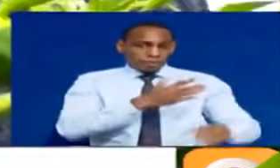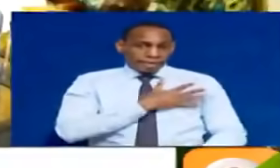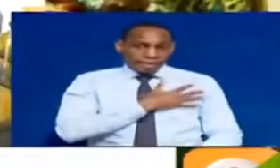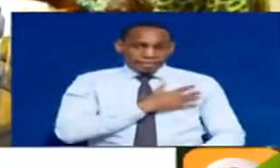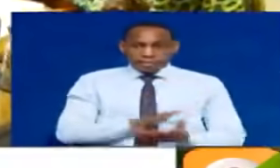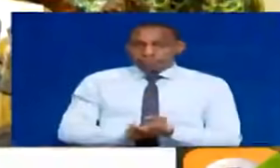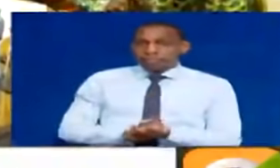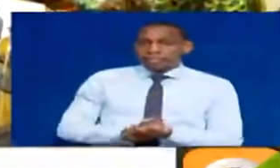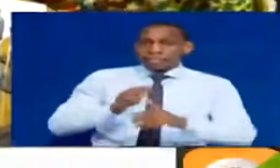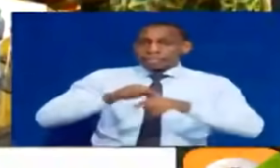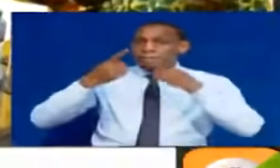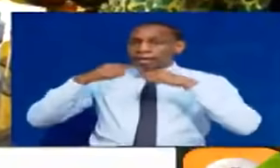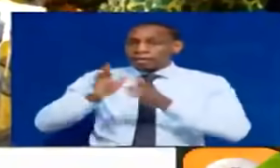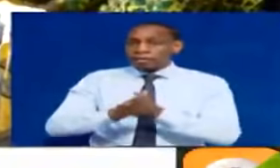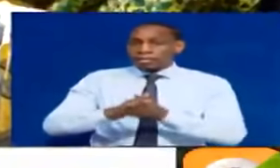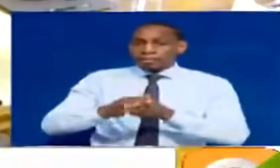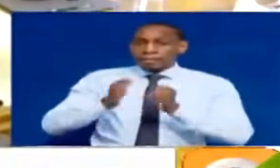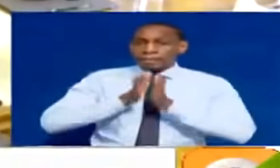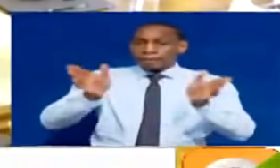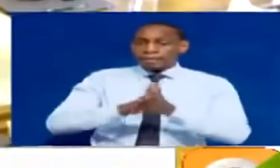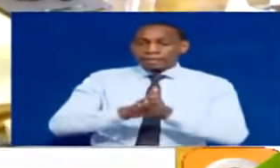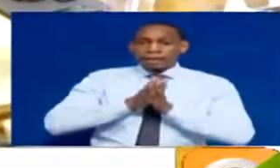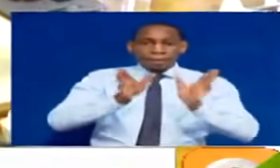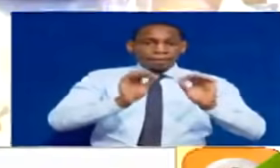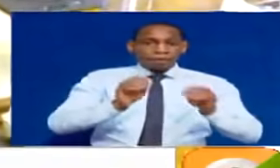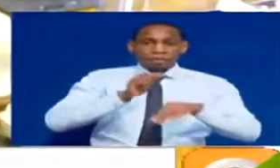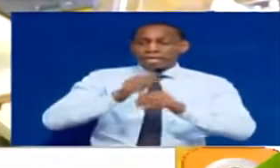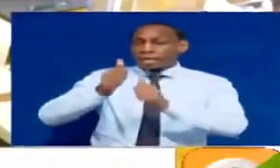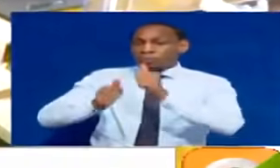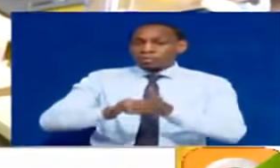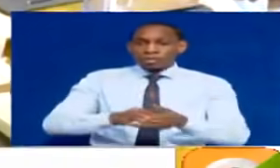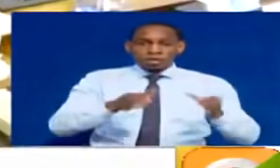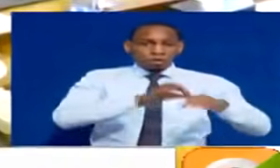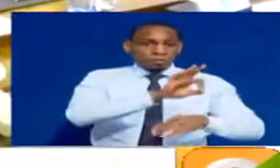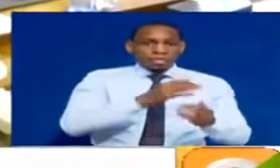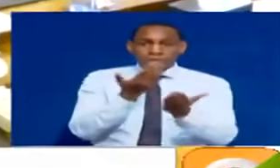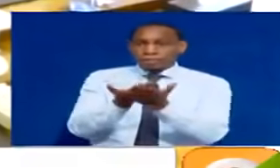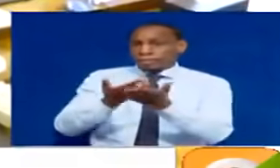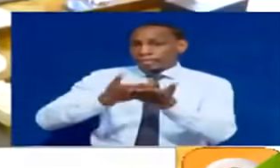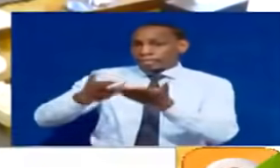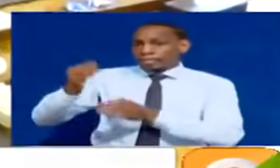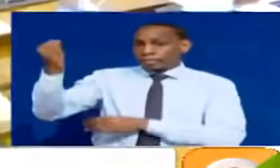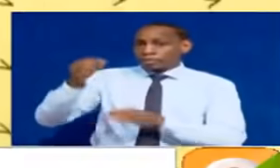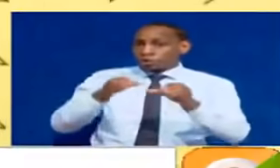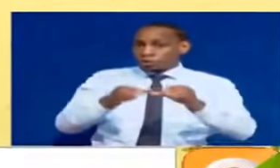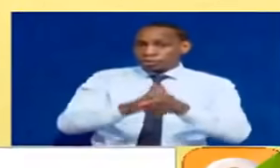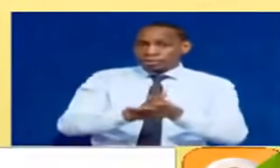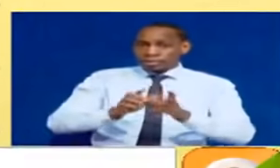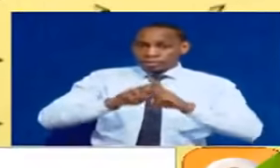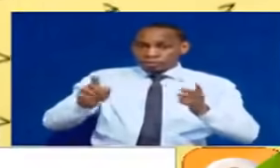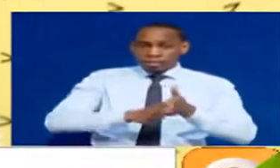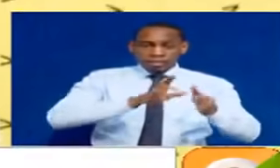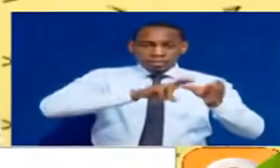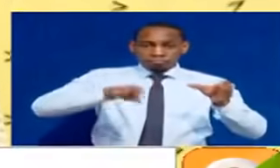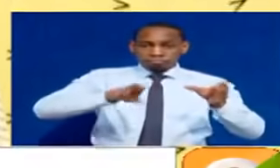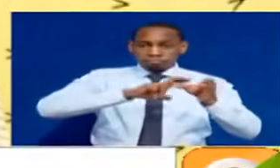coalition. But while the announcement was public, what was not made public was when the three parties will petition the Registrar of Political Parties to effect the